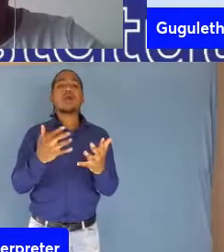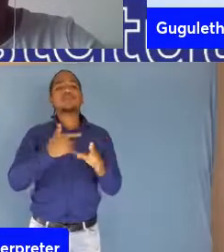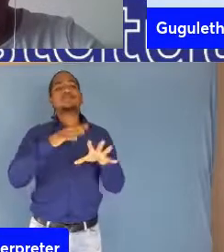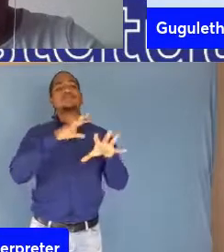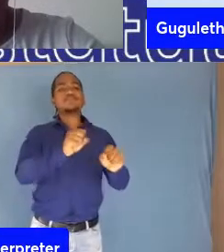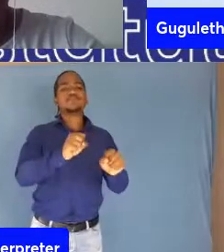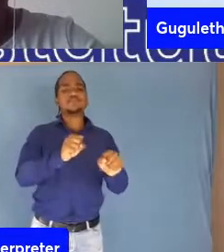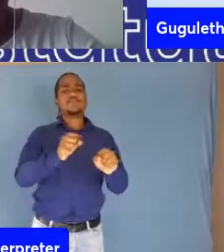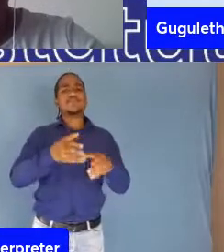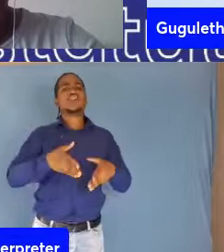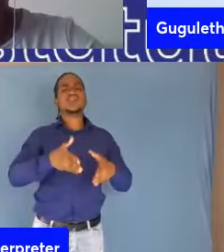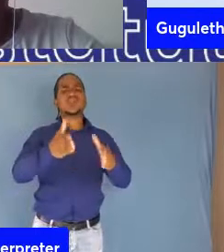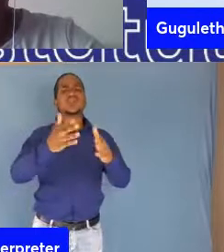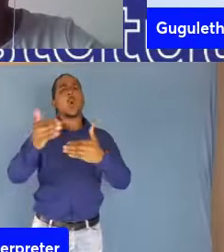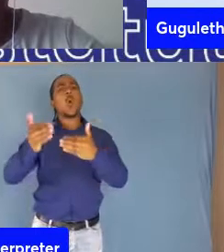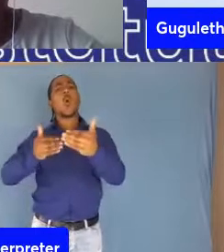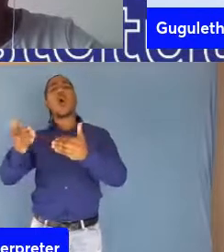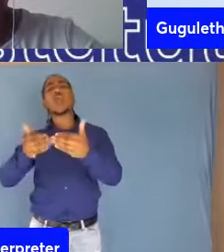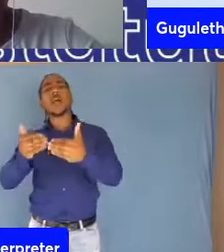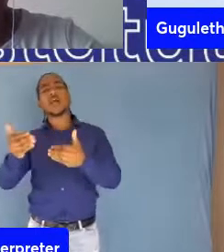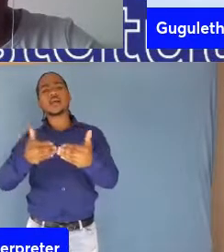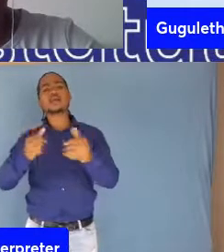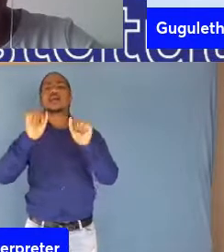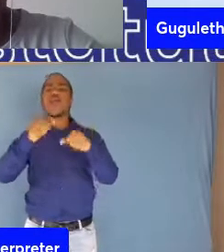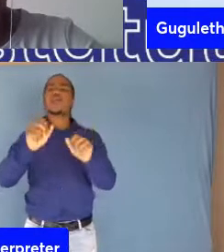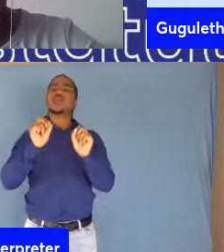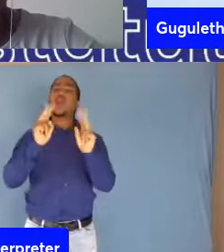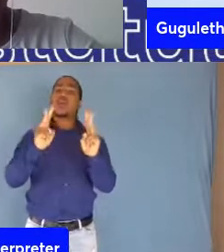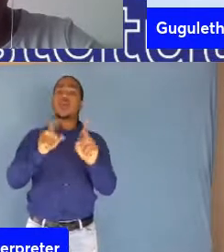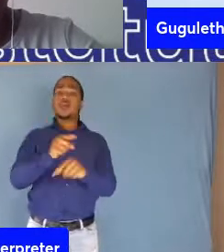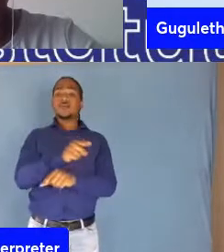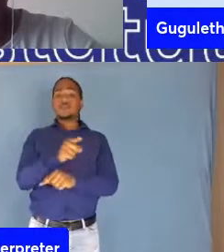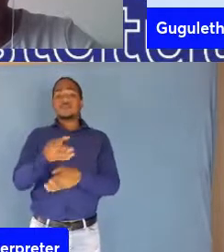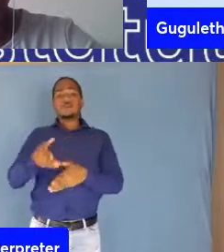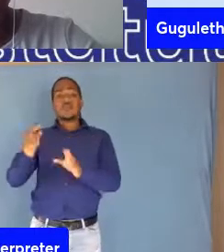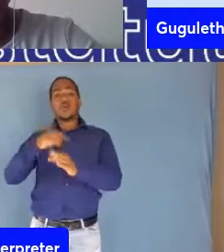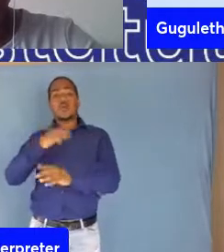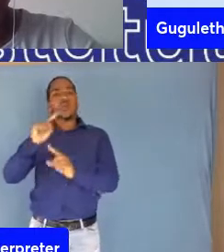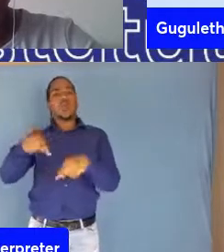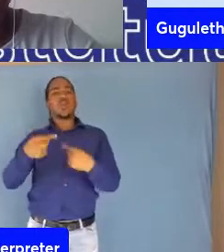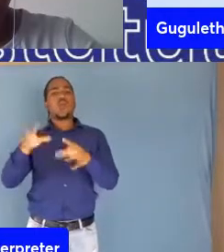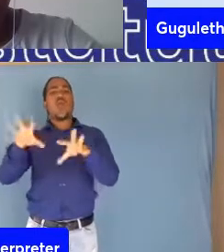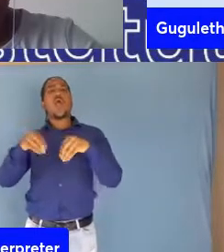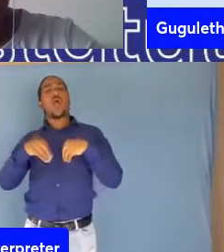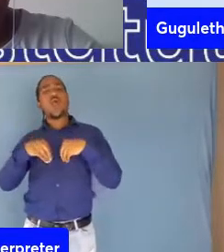street, organize themselves and say, okay, on the streets, we are not going to allow people